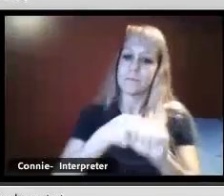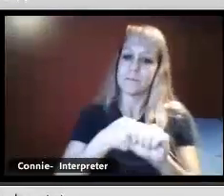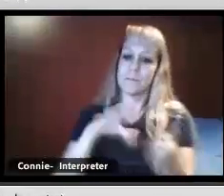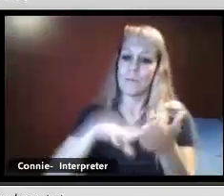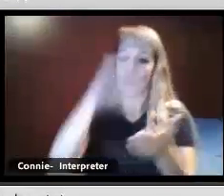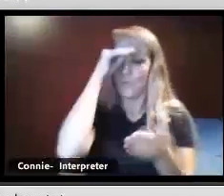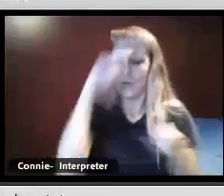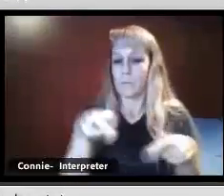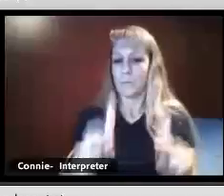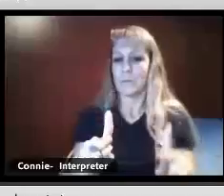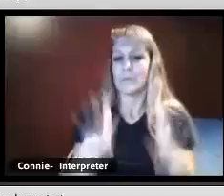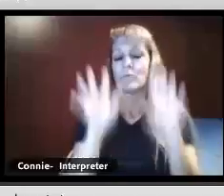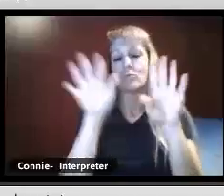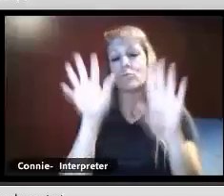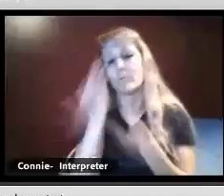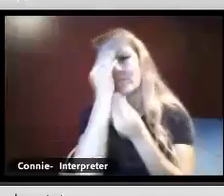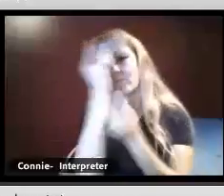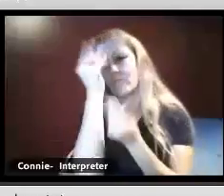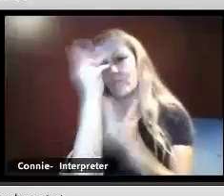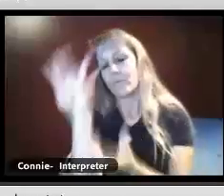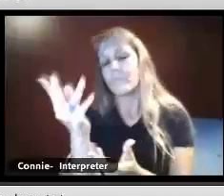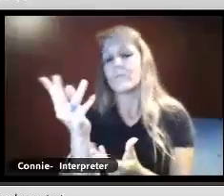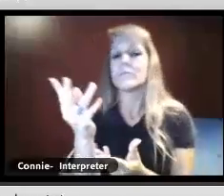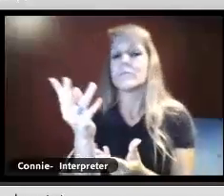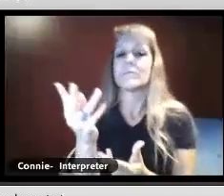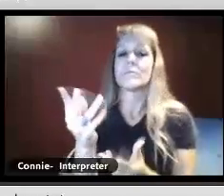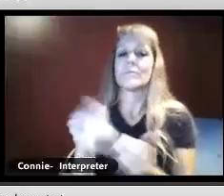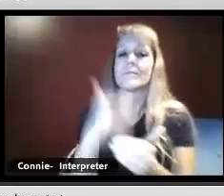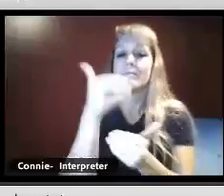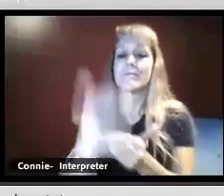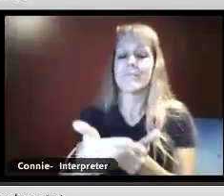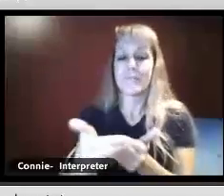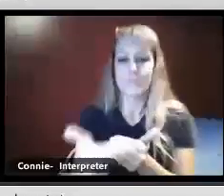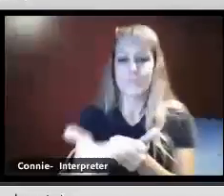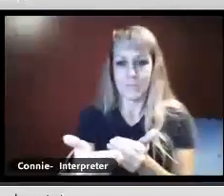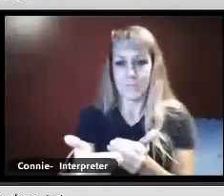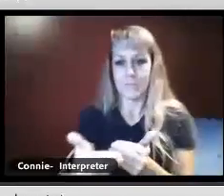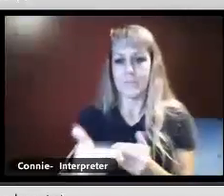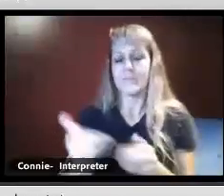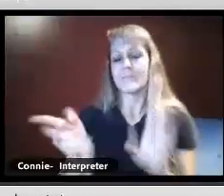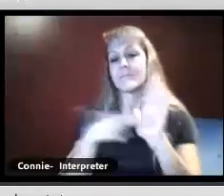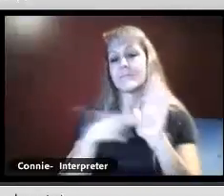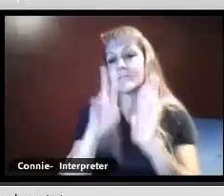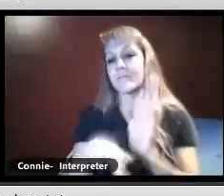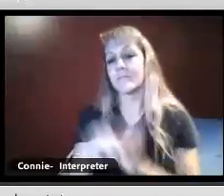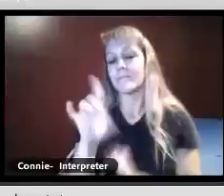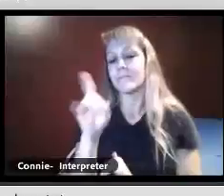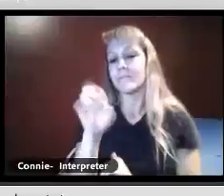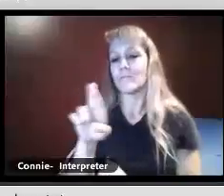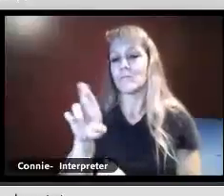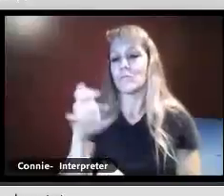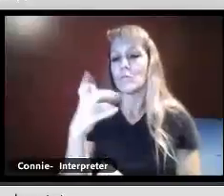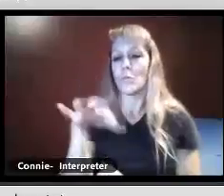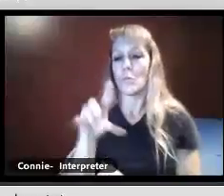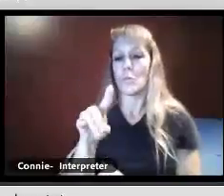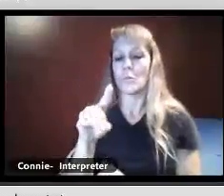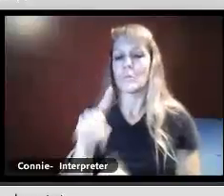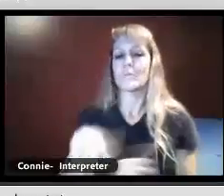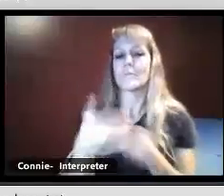great information and a sneak peek of what is coming up. Attendees, be sure to sign up for Dr. Gold's next Swift DigiRef